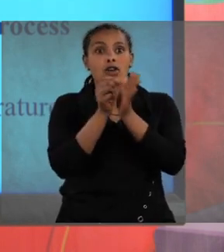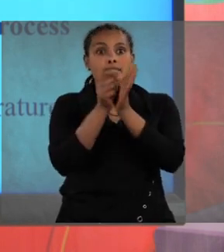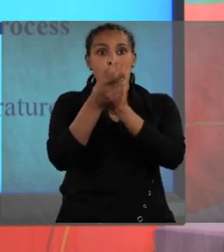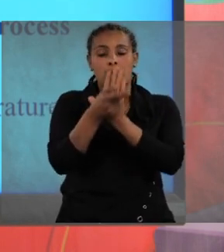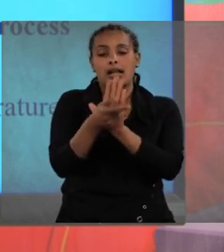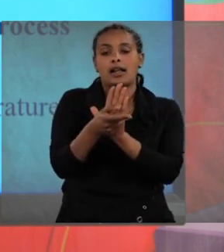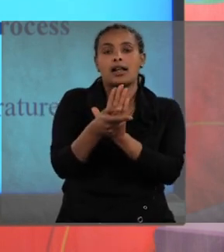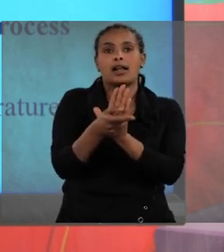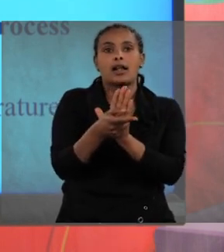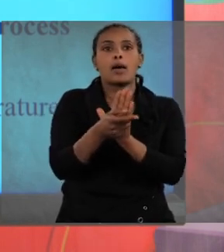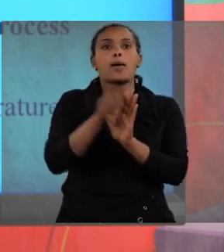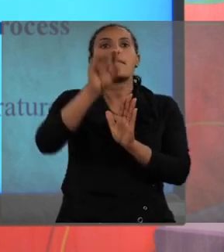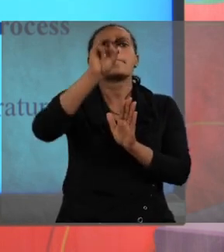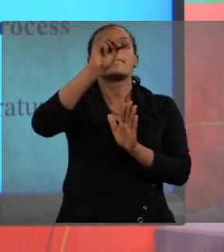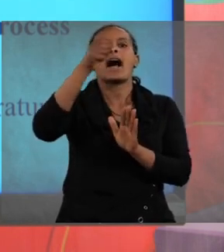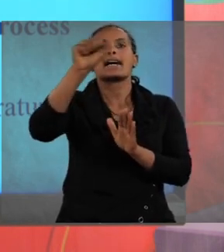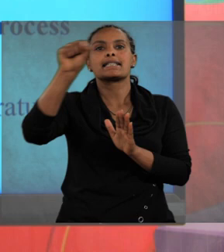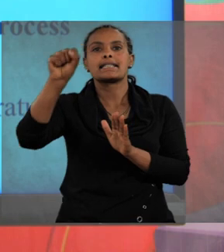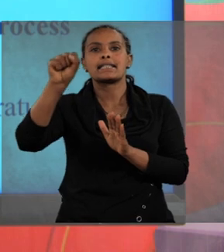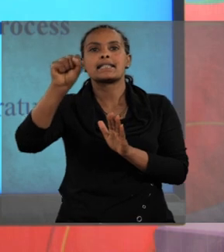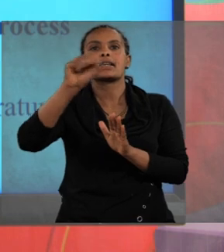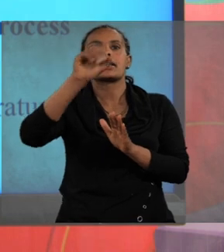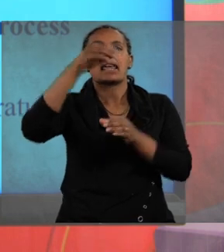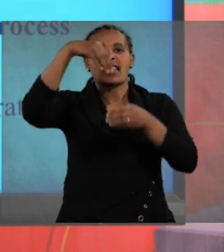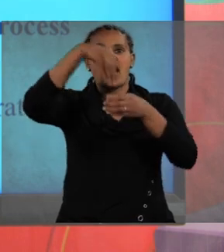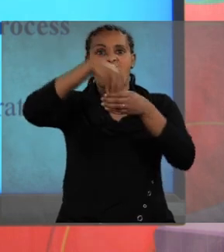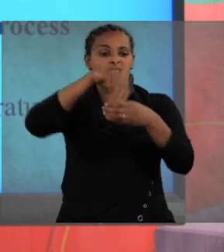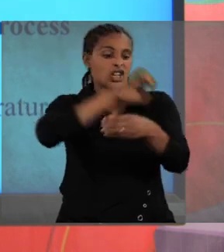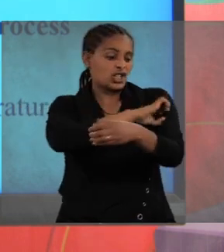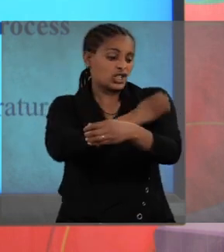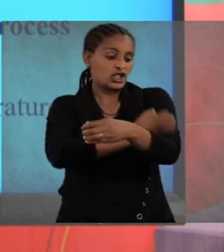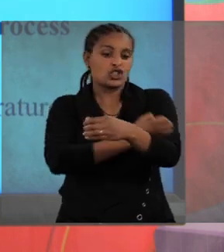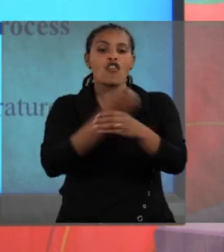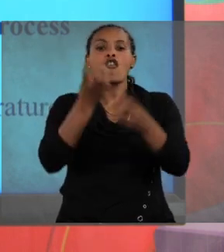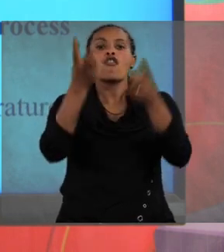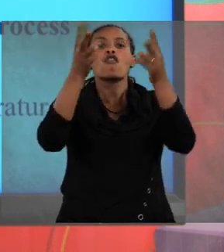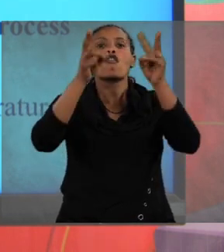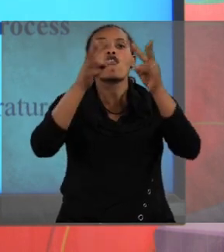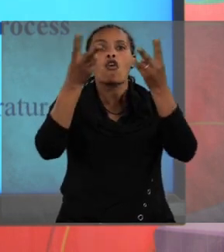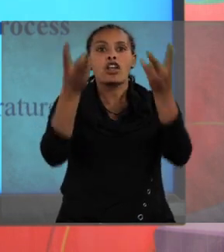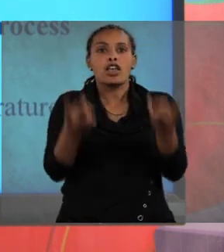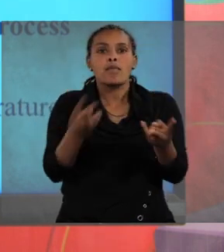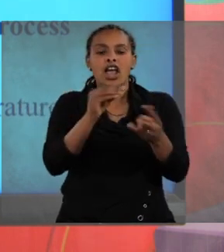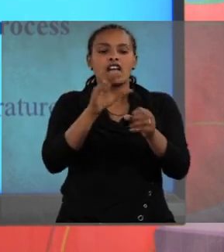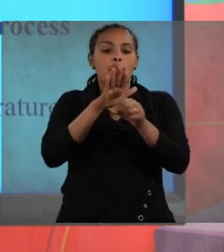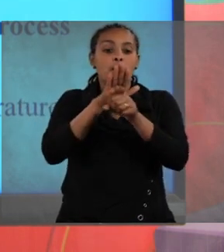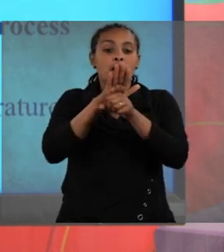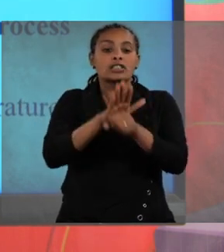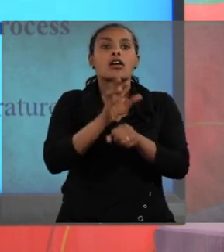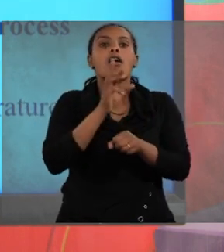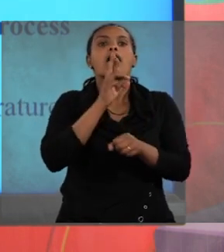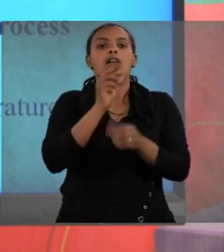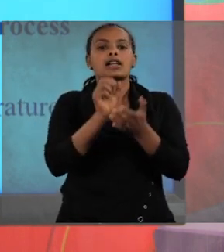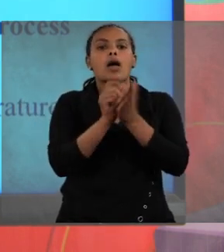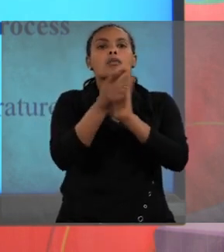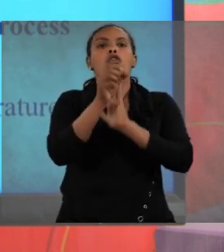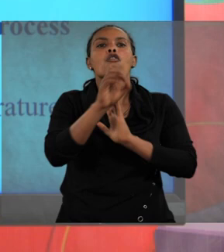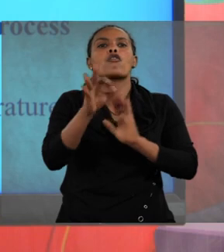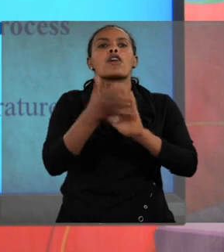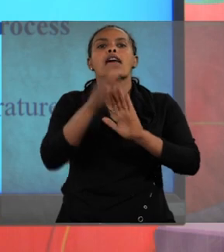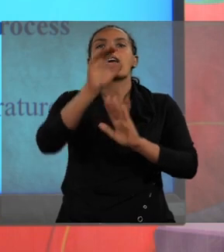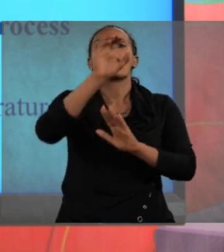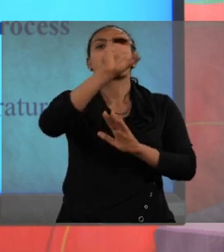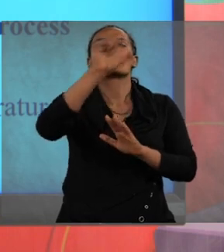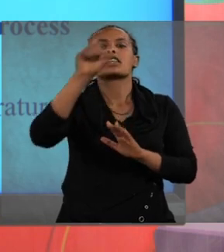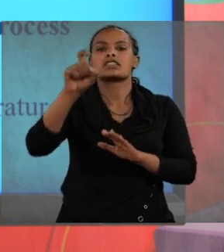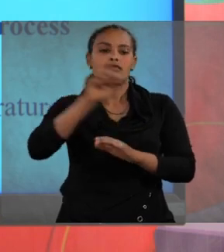example, mass, internal energy, volume, and pressure are examples of